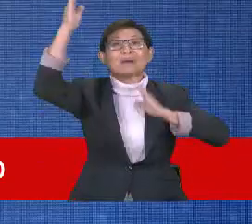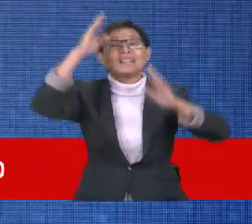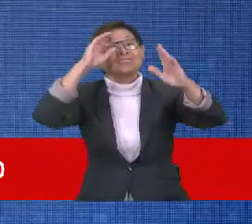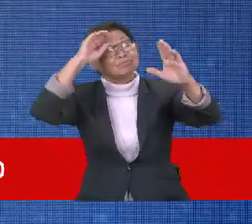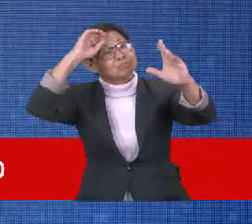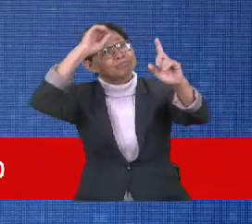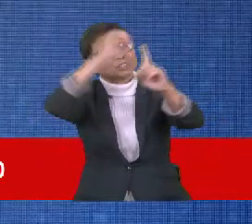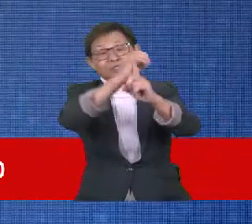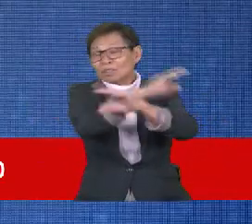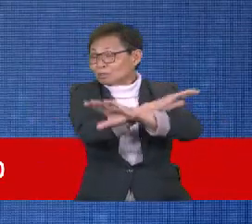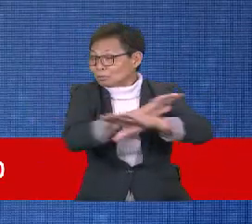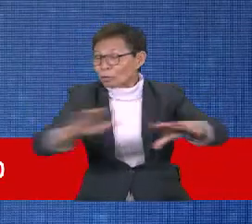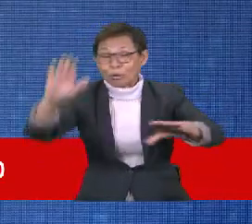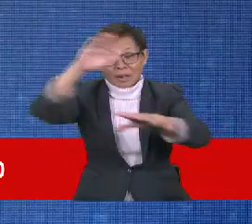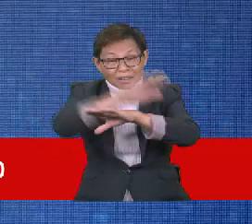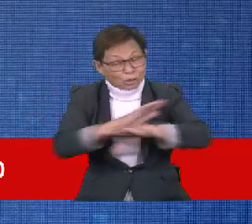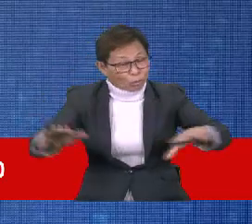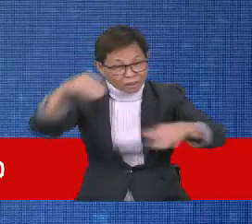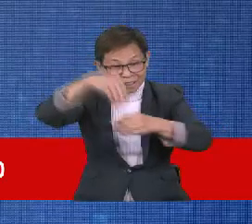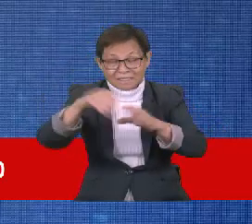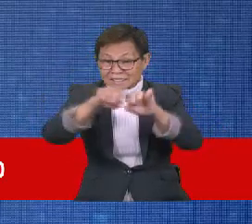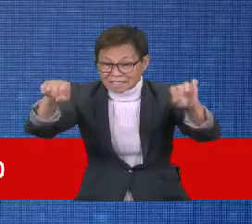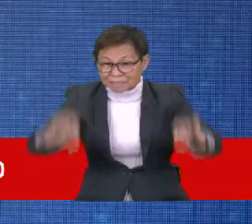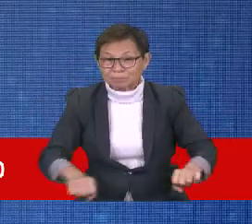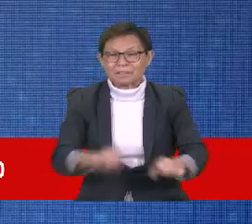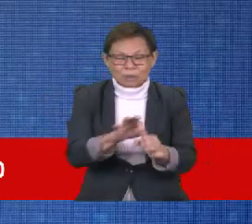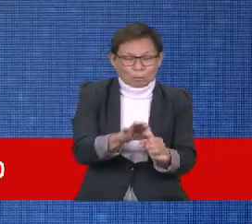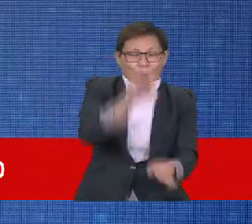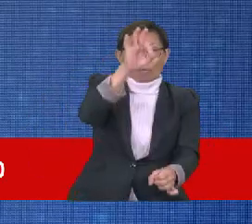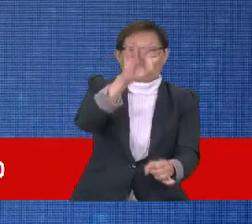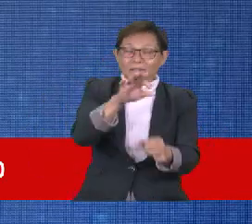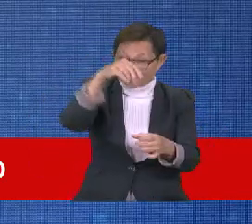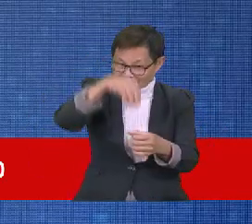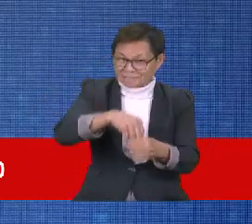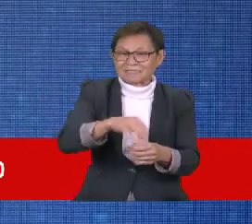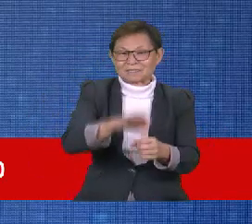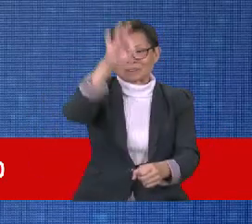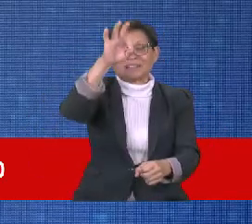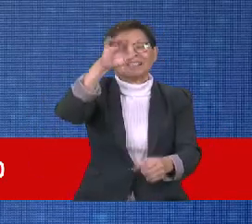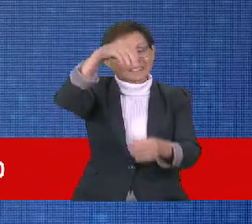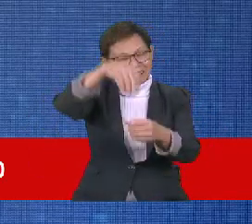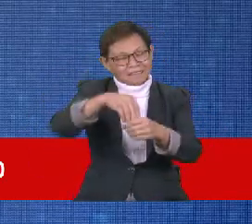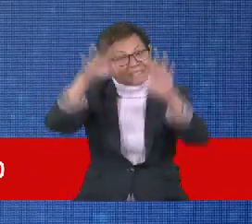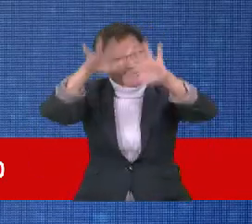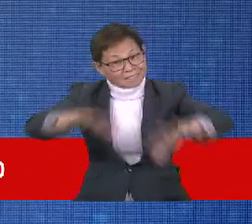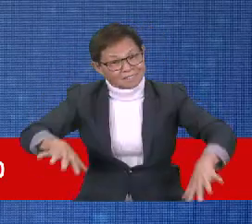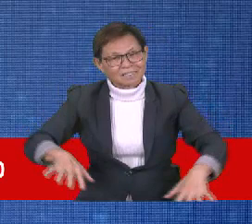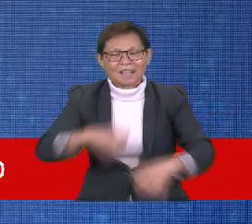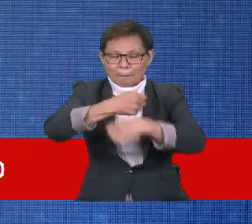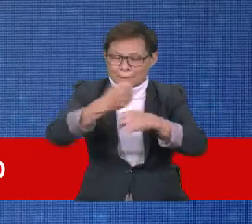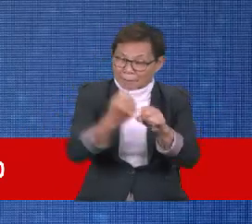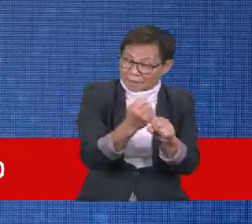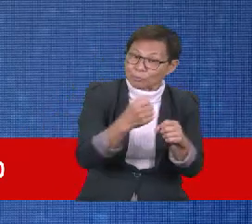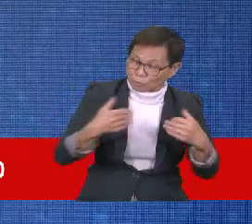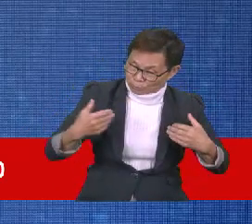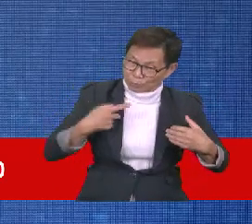it is not something inconsistent. And I think this is the spirit in essentially in ASEAN. You have produced leaders